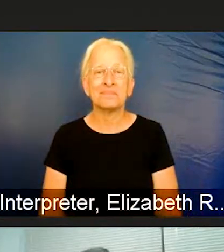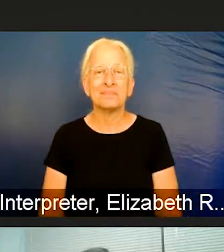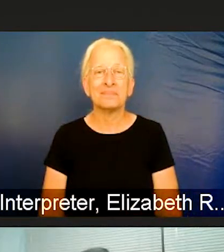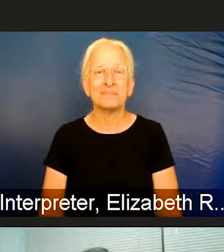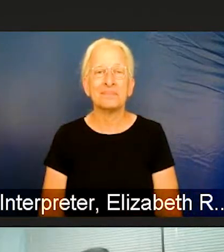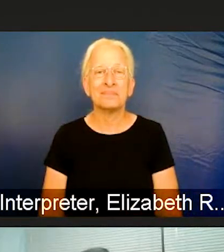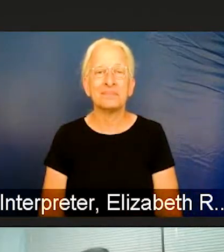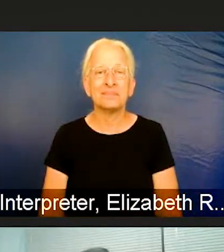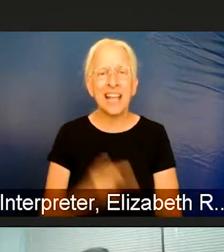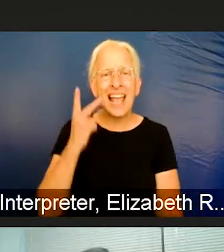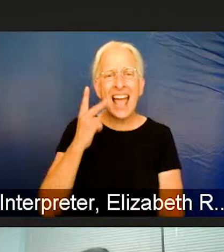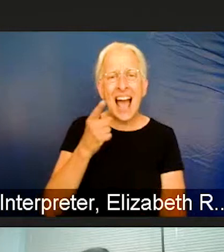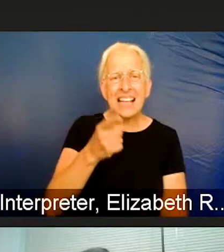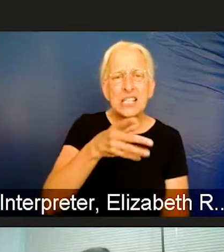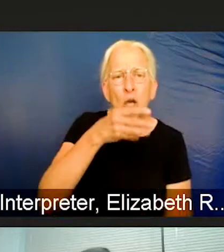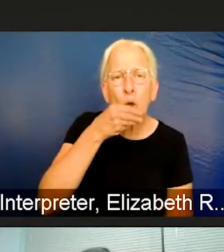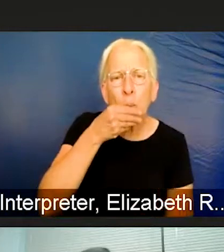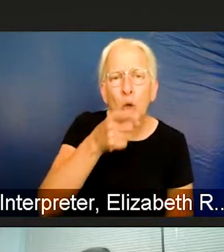I see you're muted.